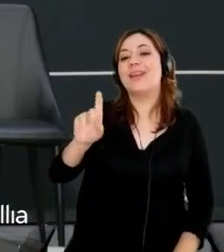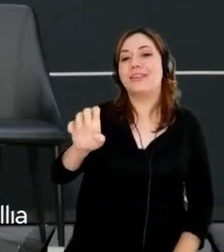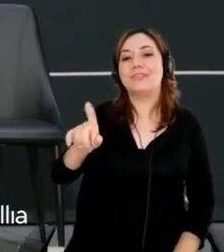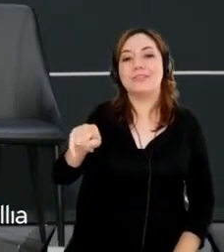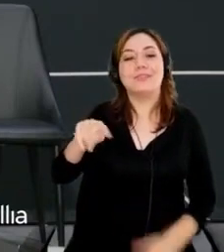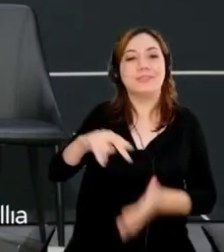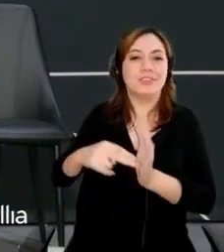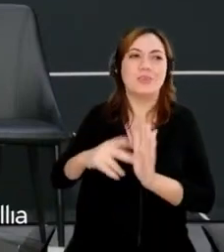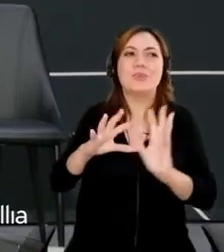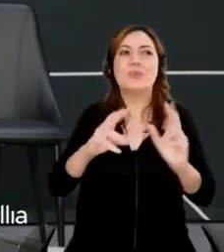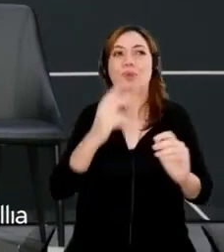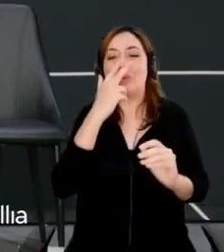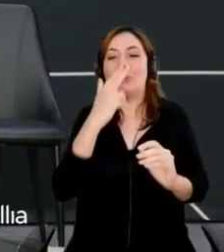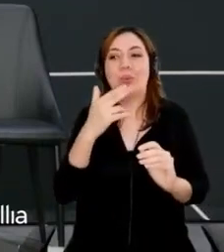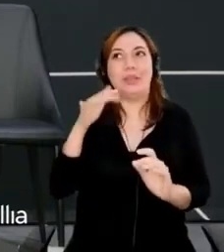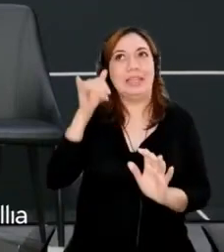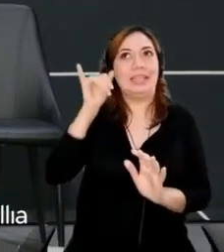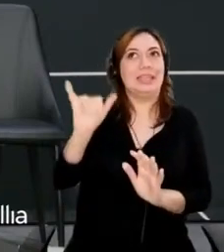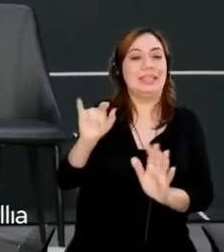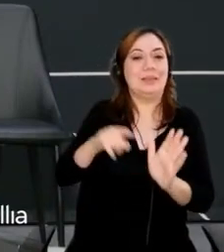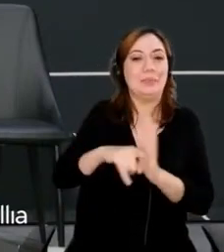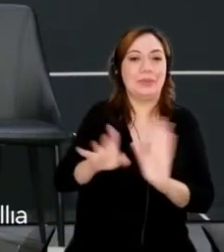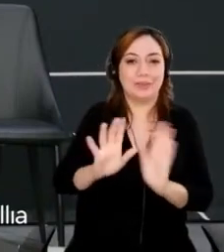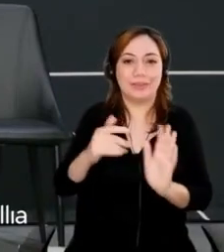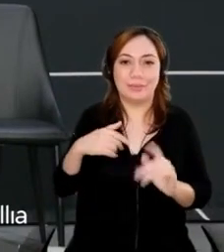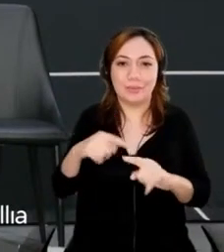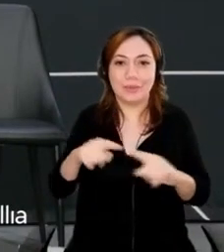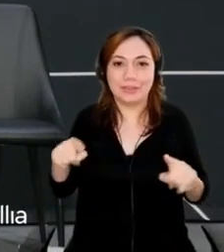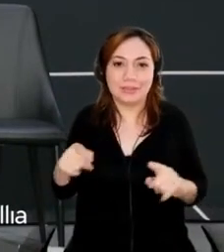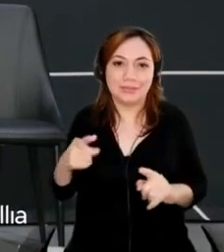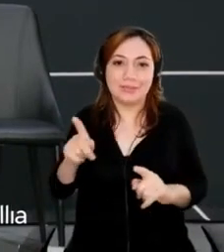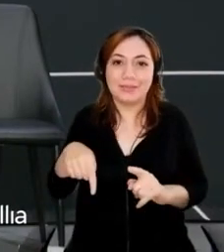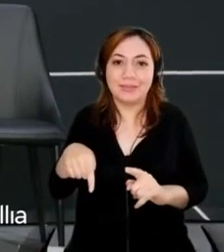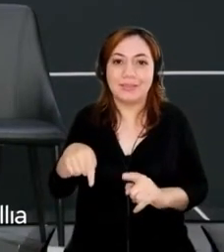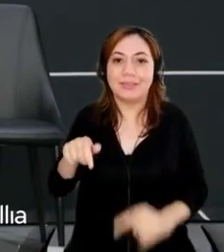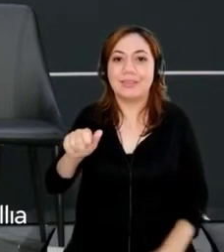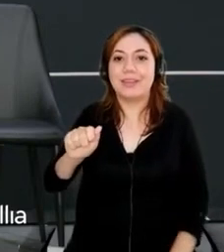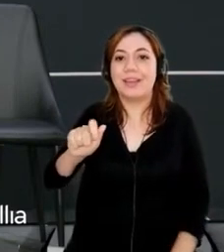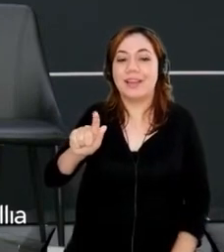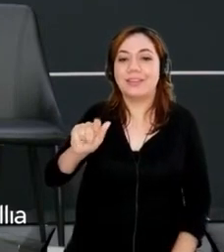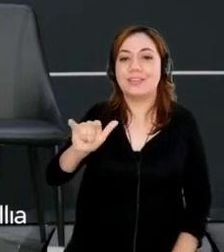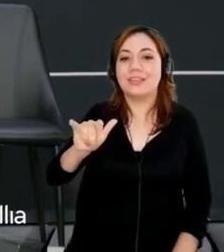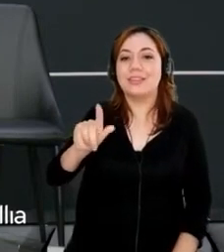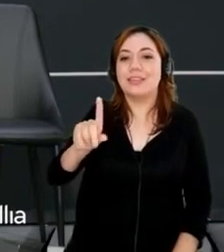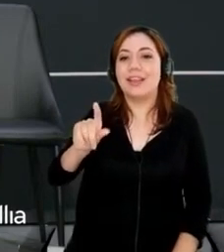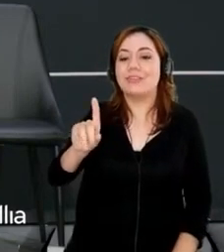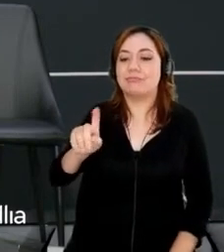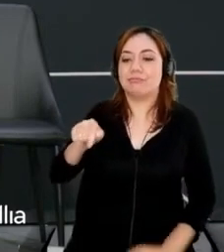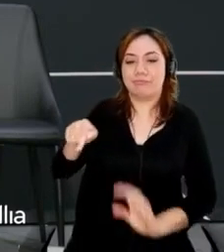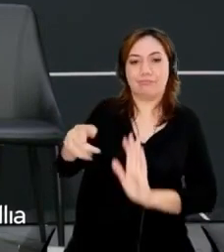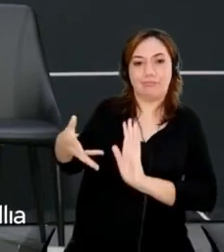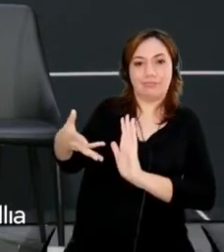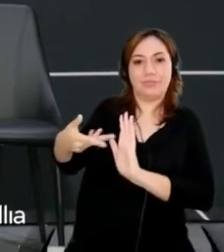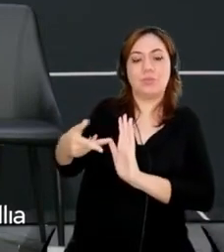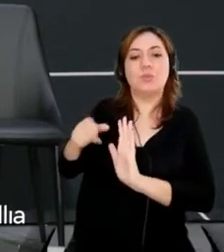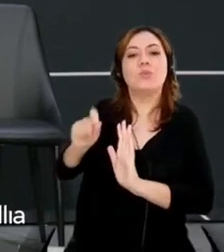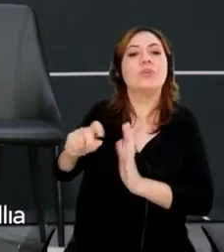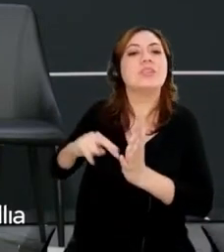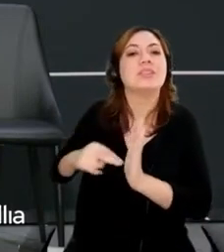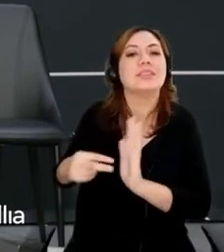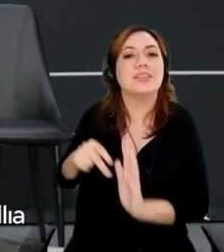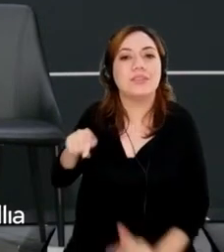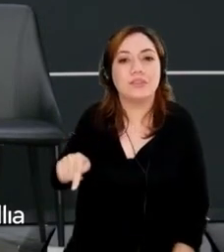to stick my neck out. We're shooting for agility here, and agility is the ability to respond to